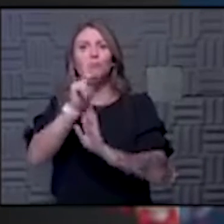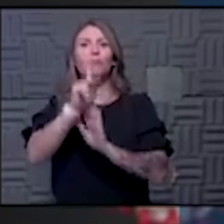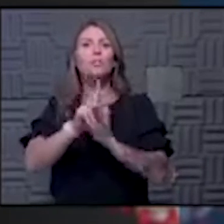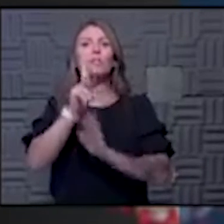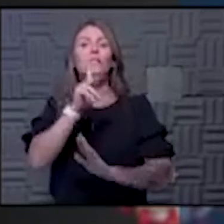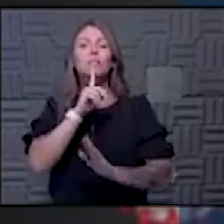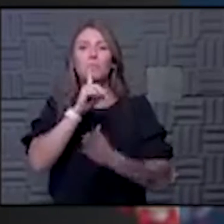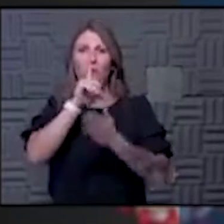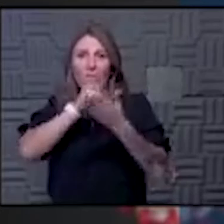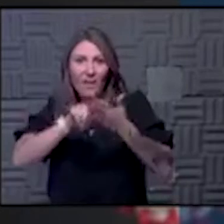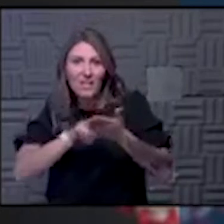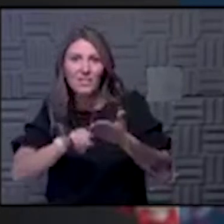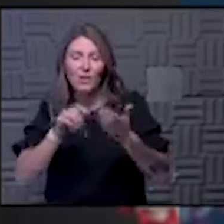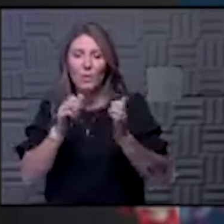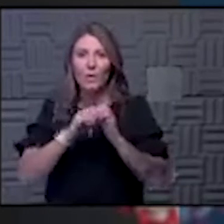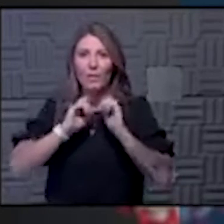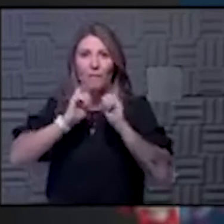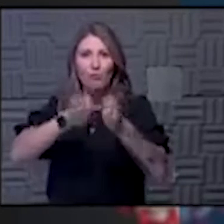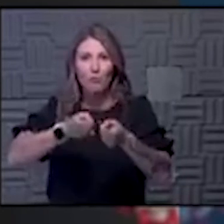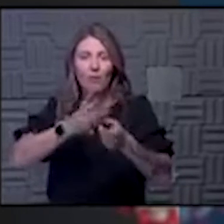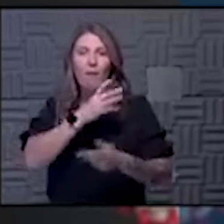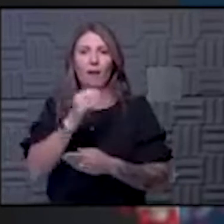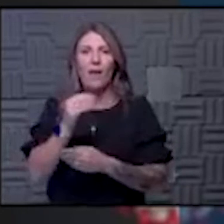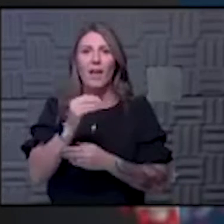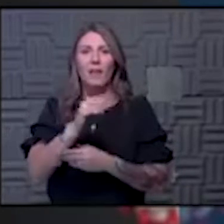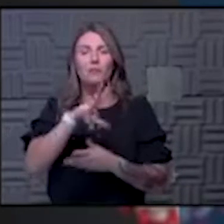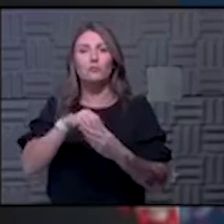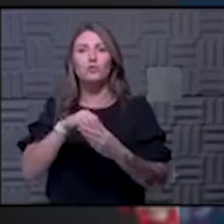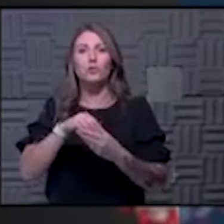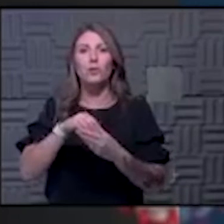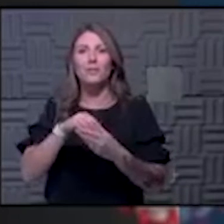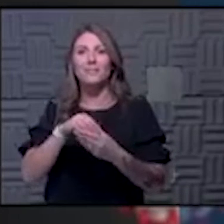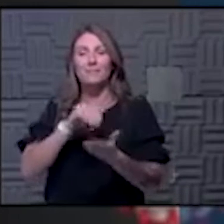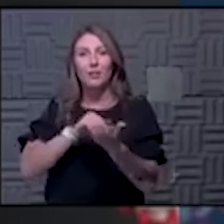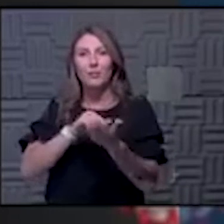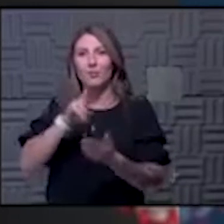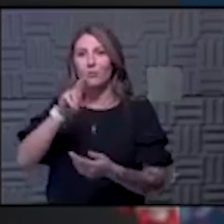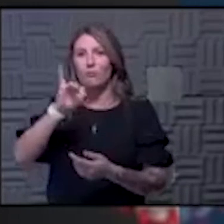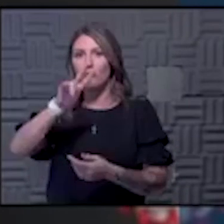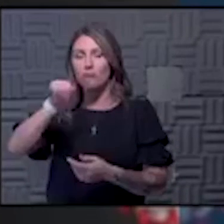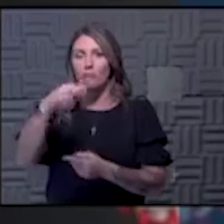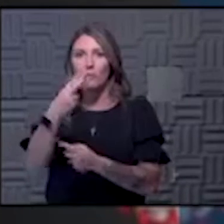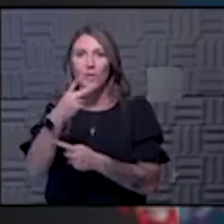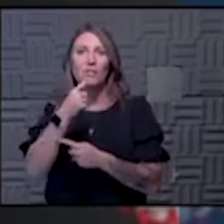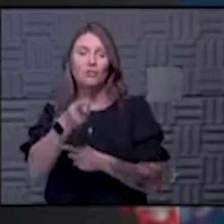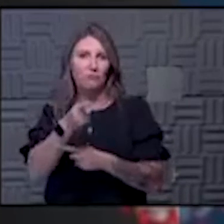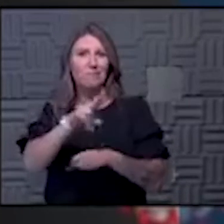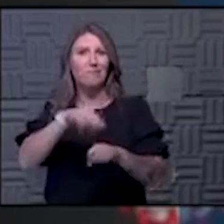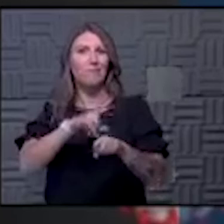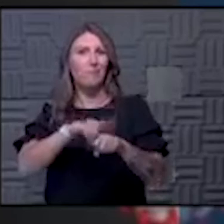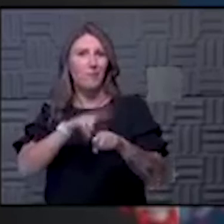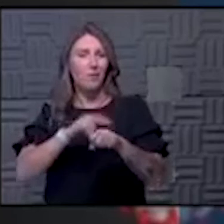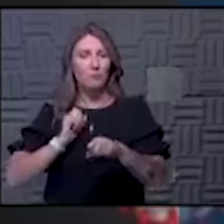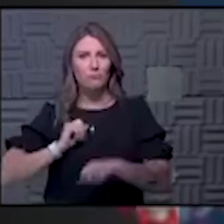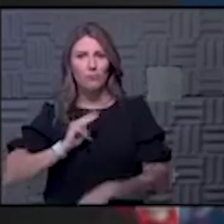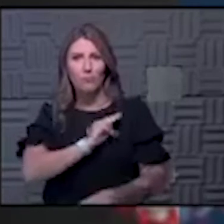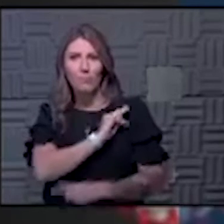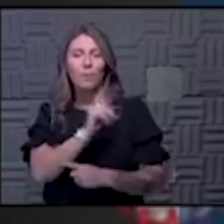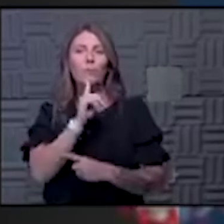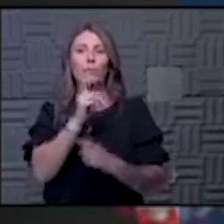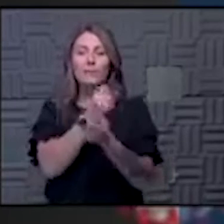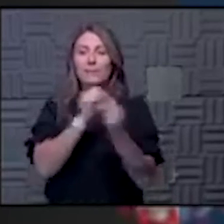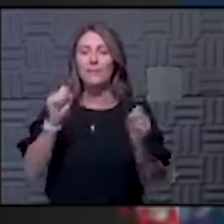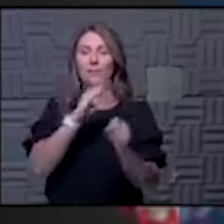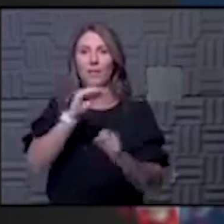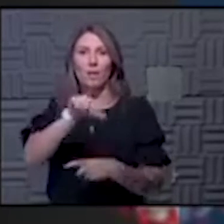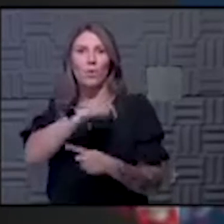this grant. She'll be joined by Dr. Jessica Callender-Rich, a national member of the Coronavirus Commission for Safety and Quality, and one of our geriatricians. She's